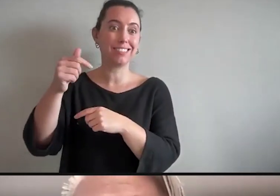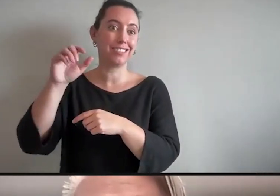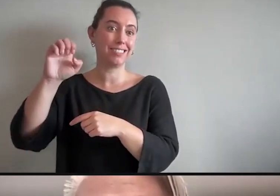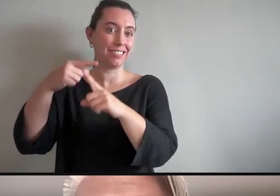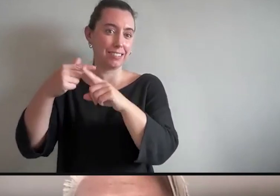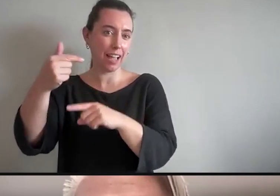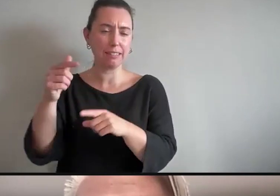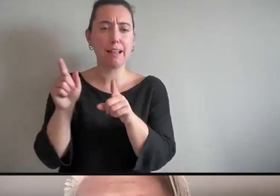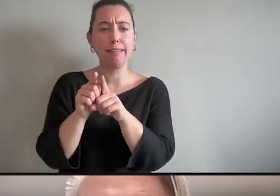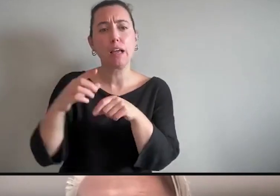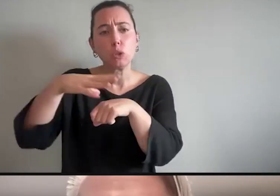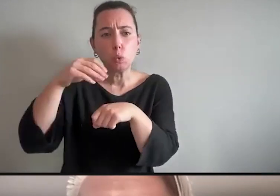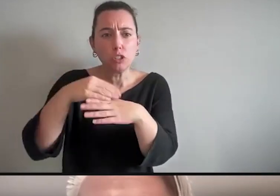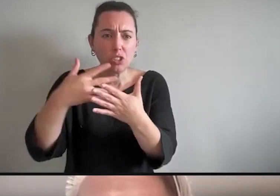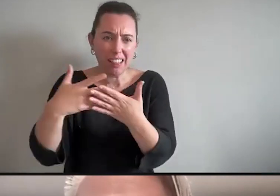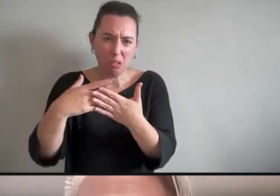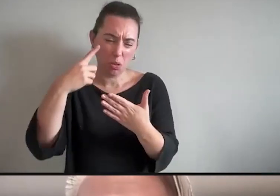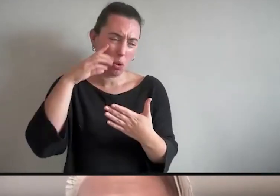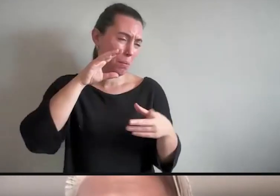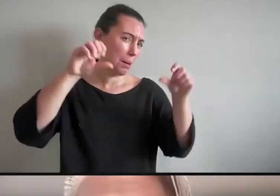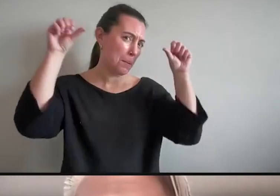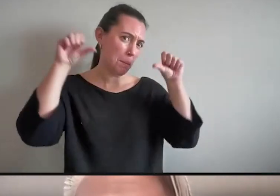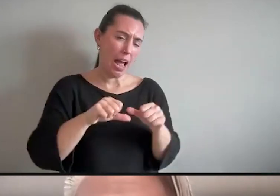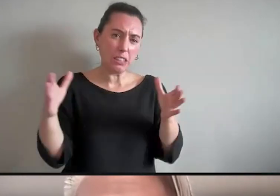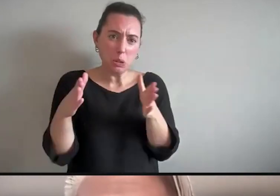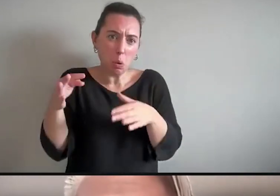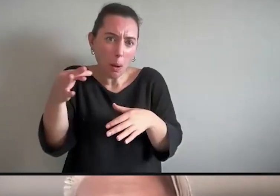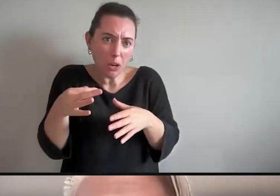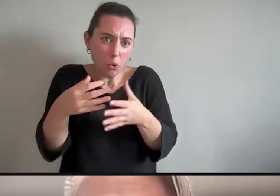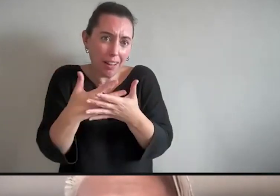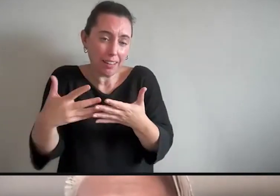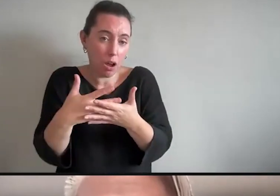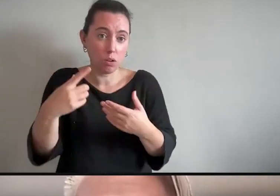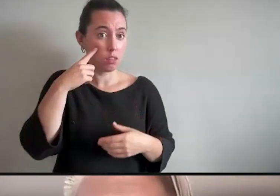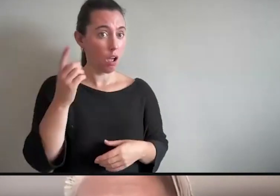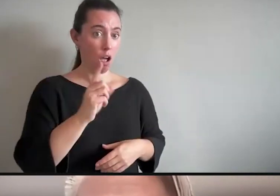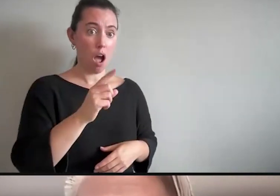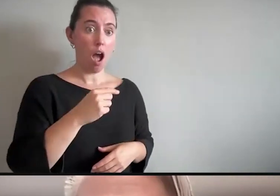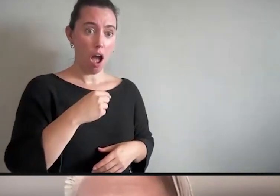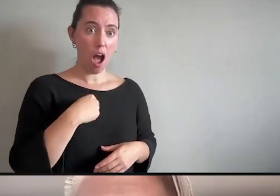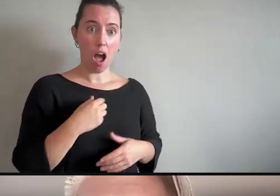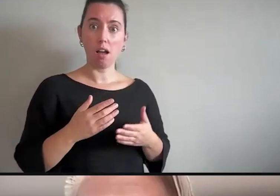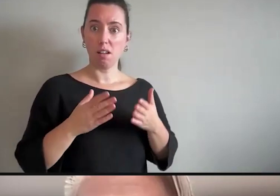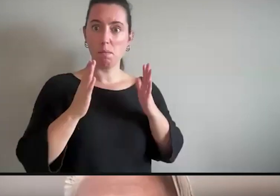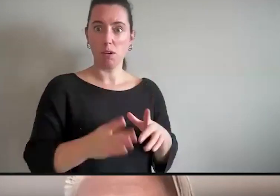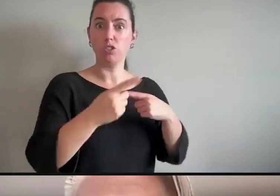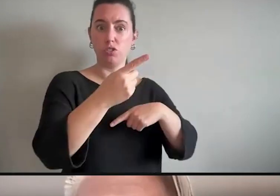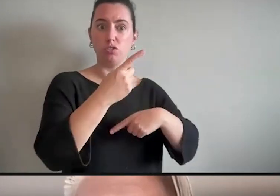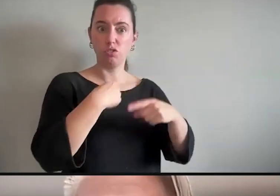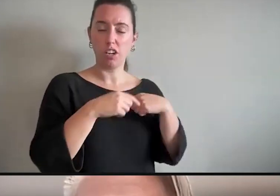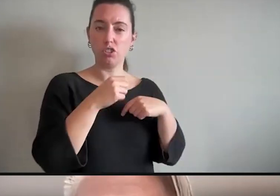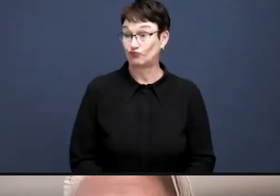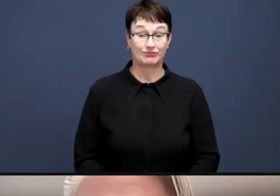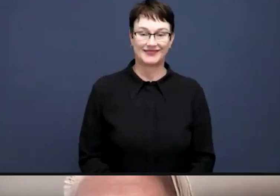crappy, and we thought this will never work and they will be appalled. But the other way around, they said, oh, I need to change this. If it was just empty, they just